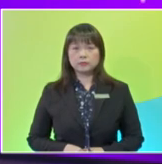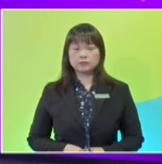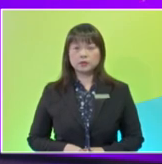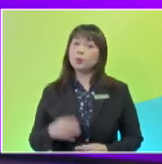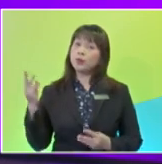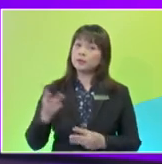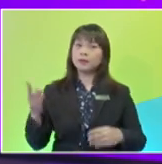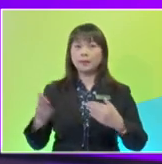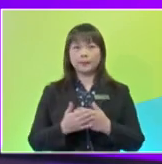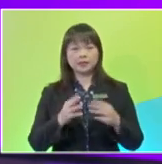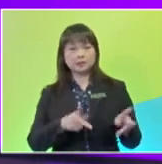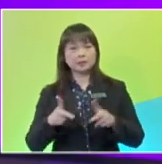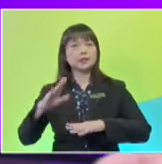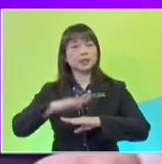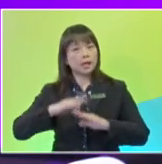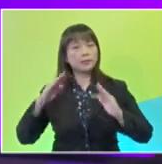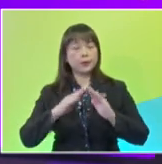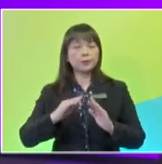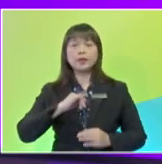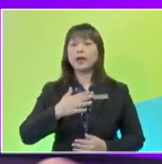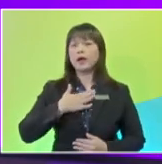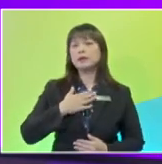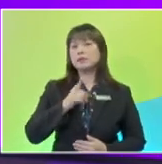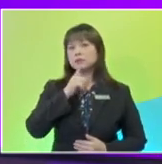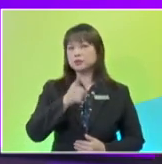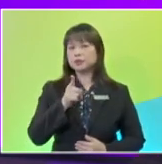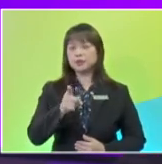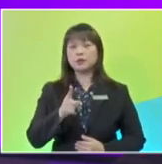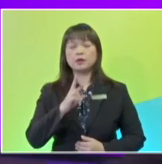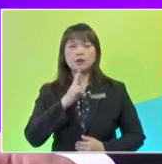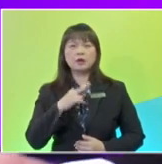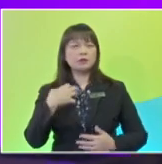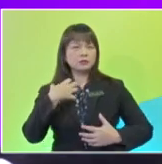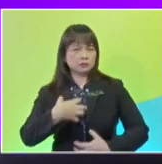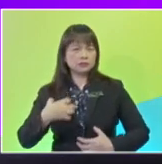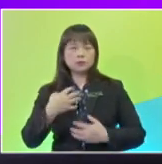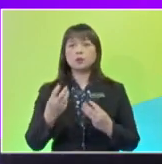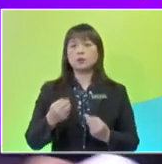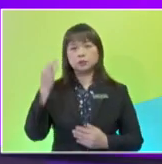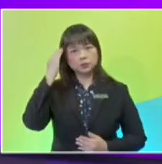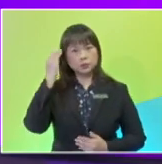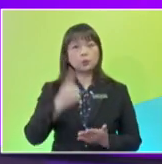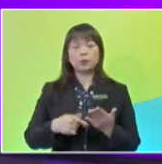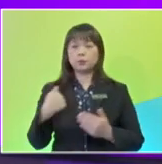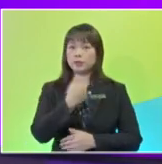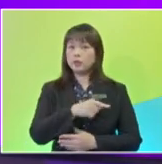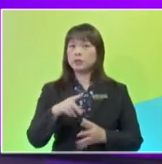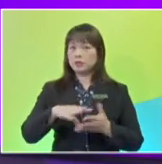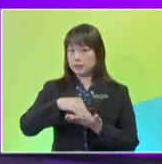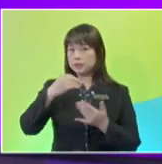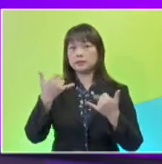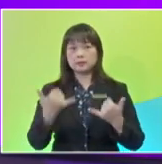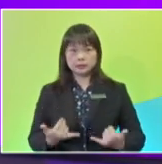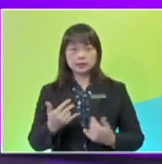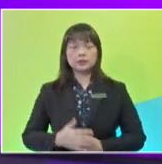Welcome back, peoples at home. I'm sure you are excited to know what we are about to do for this particular segment. So let's jump right